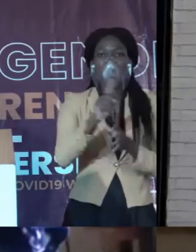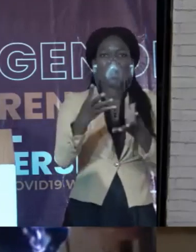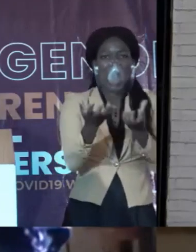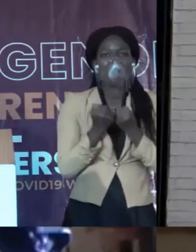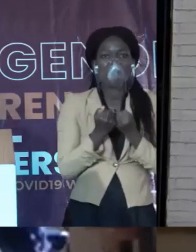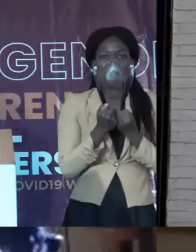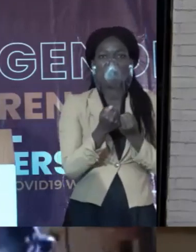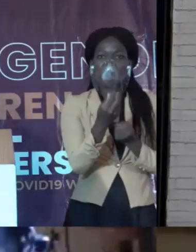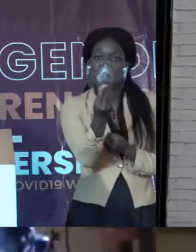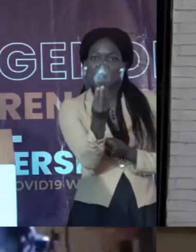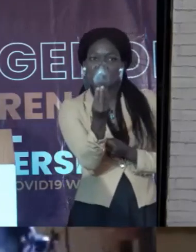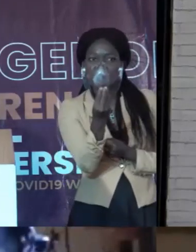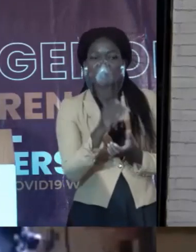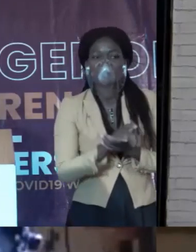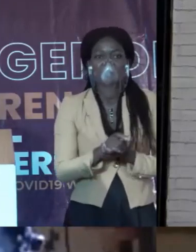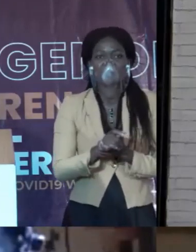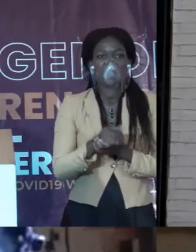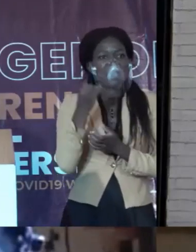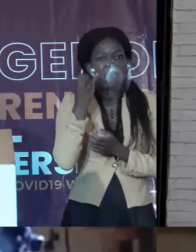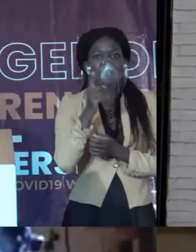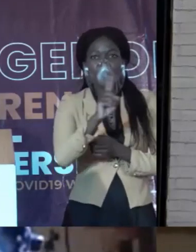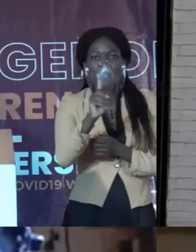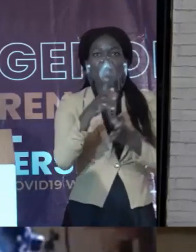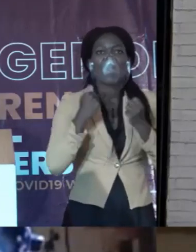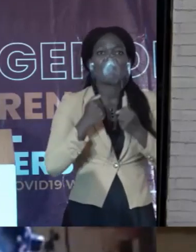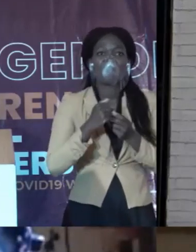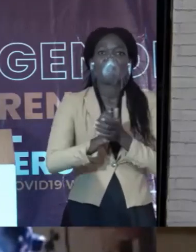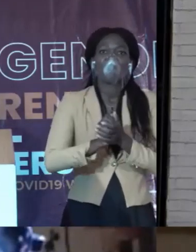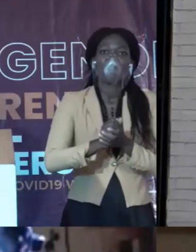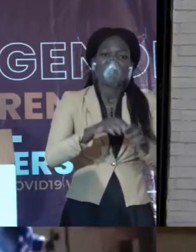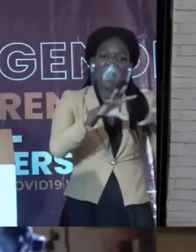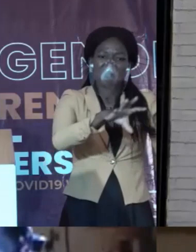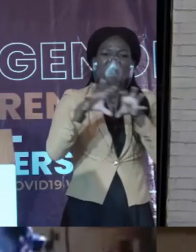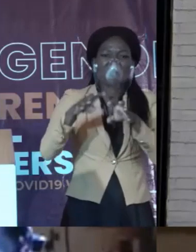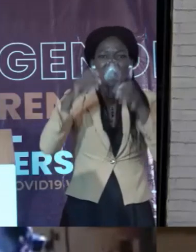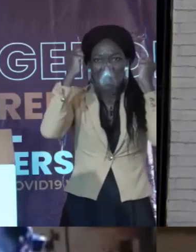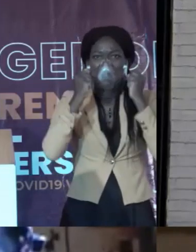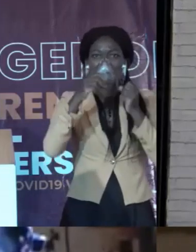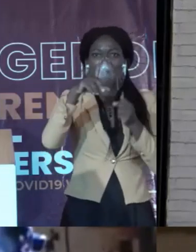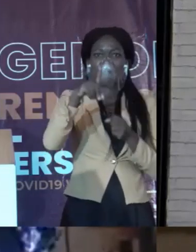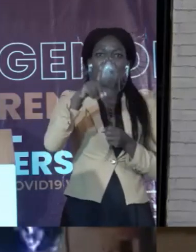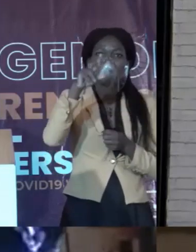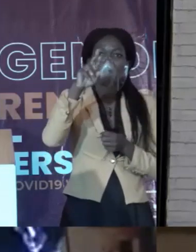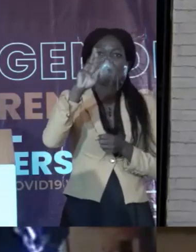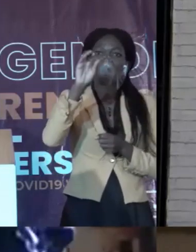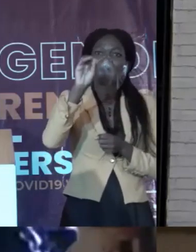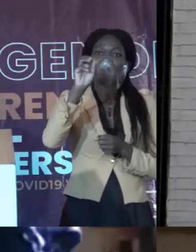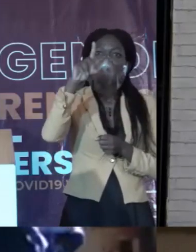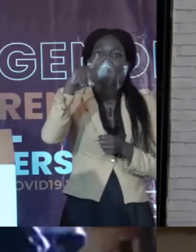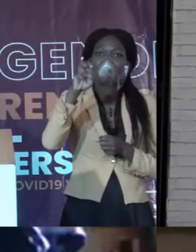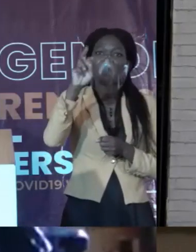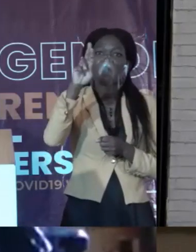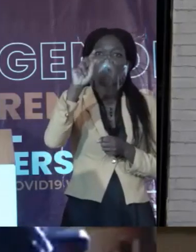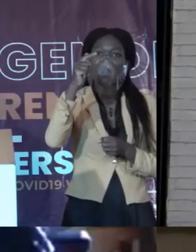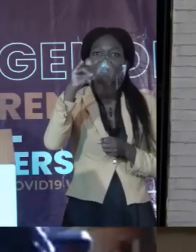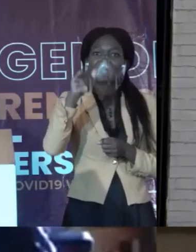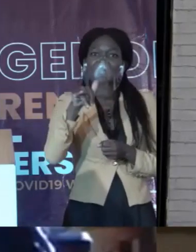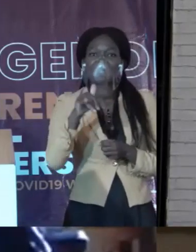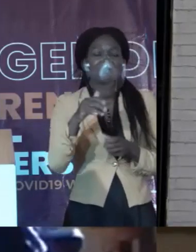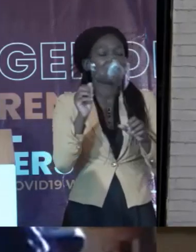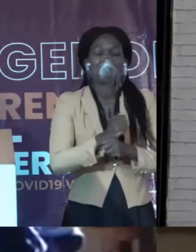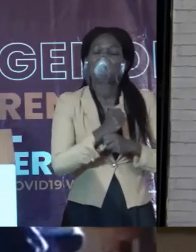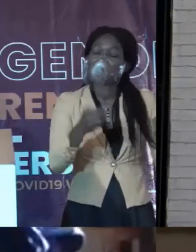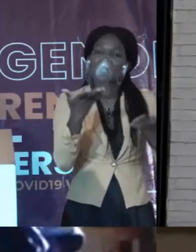financial access if you do not have that collateral. You can't have access to formal